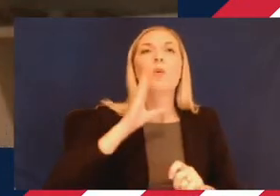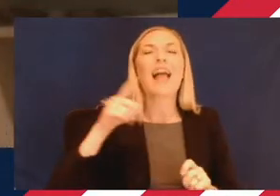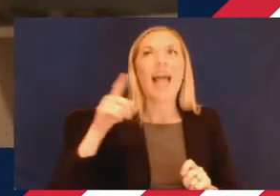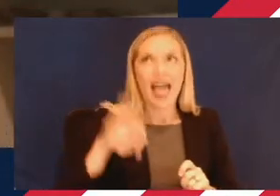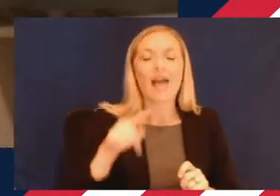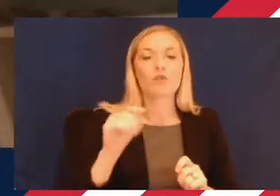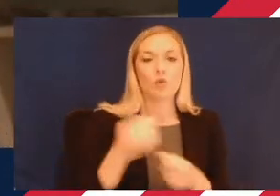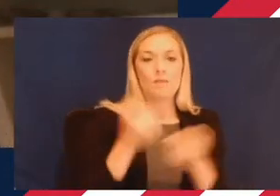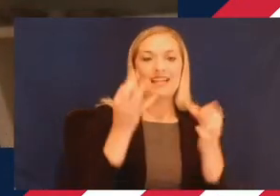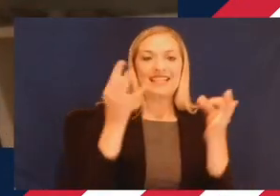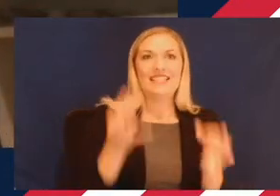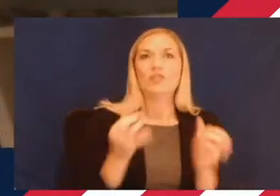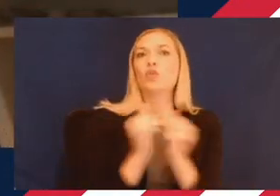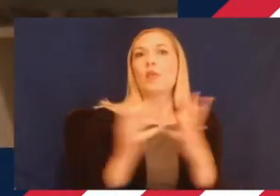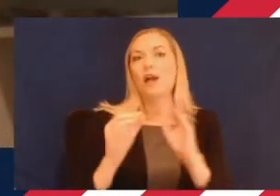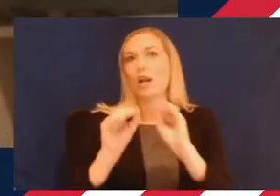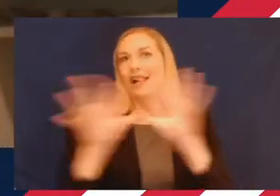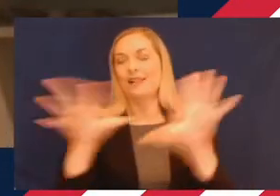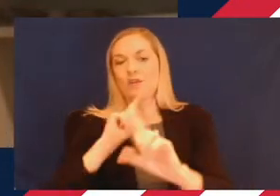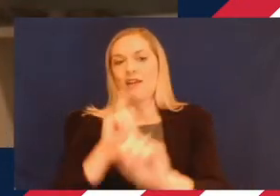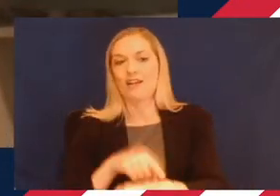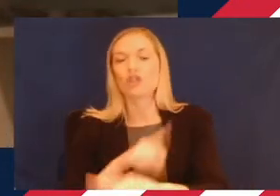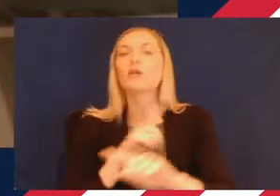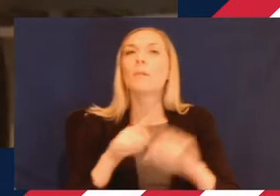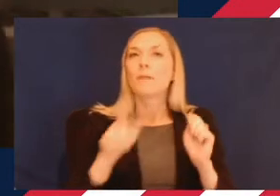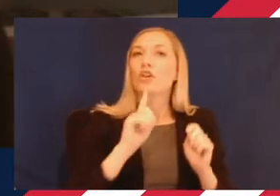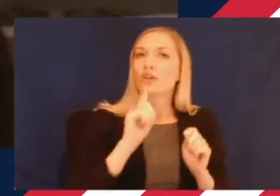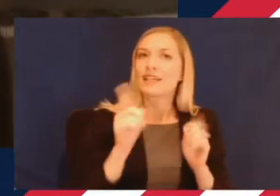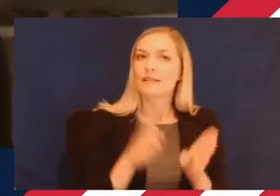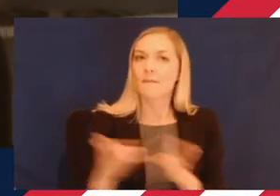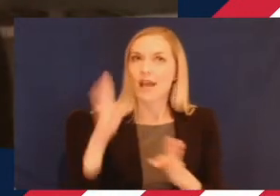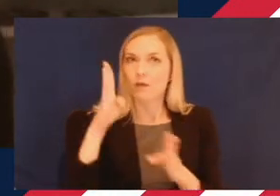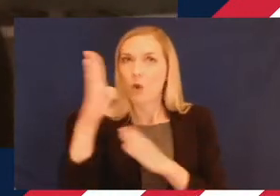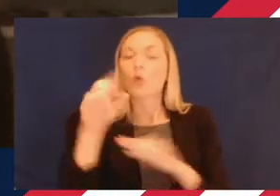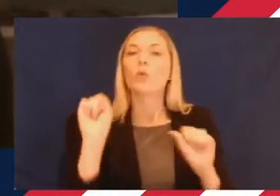forward that we can follow and save lives.